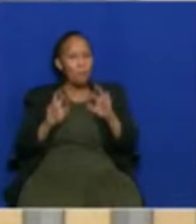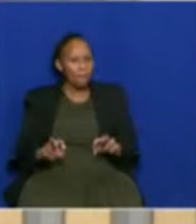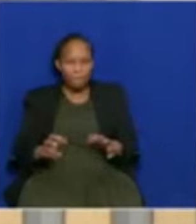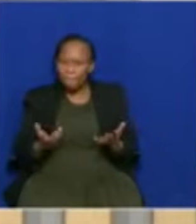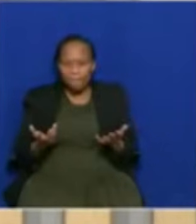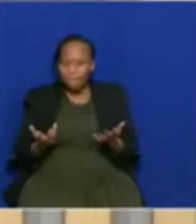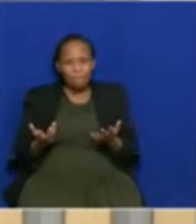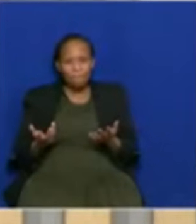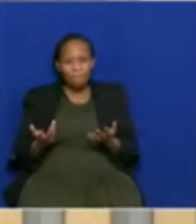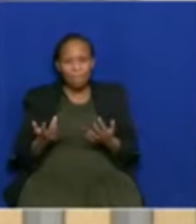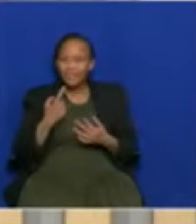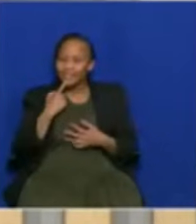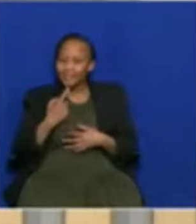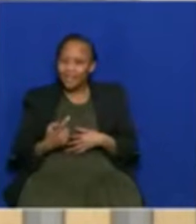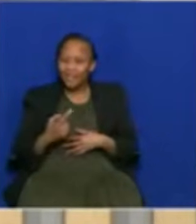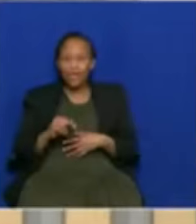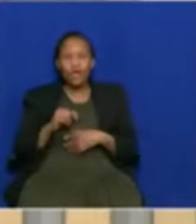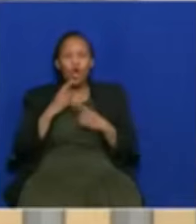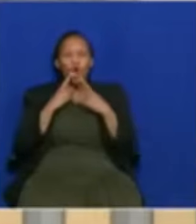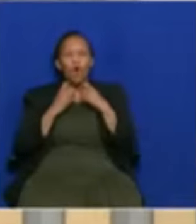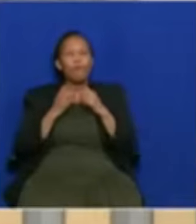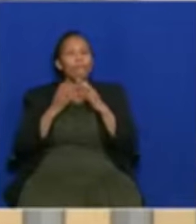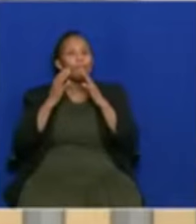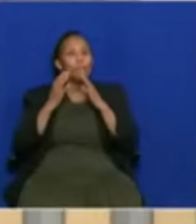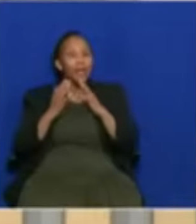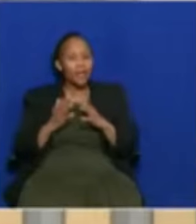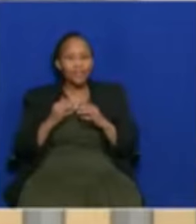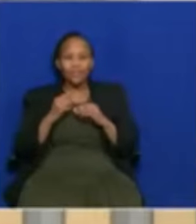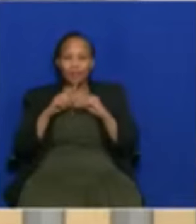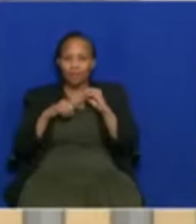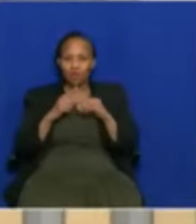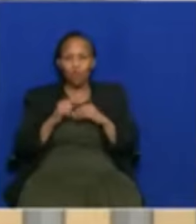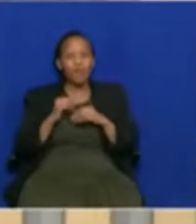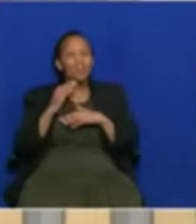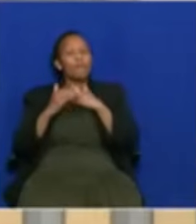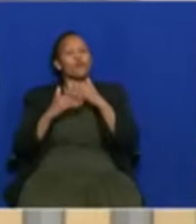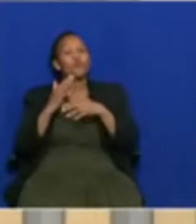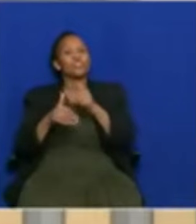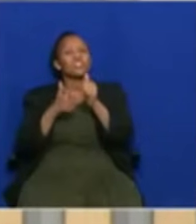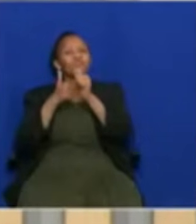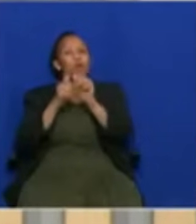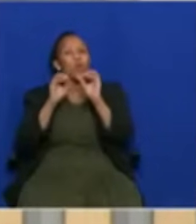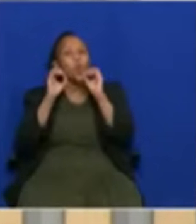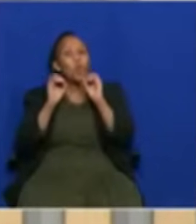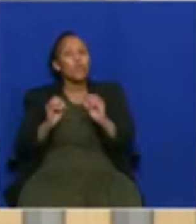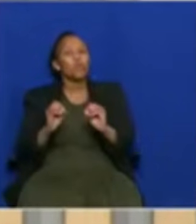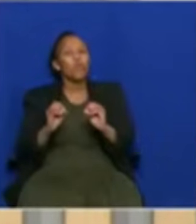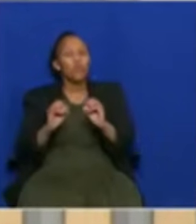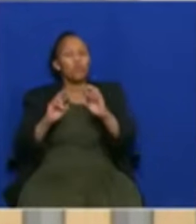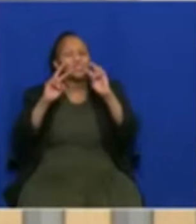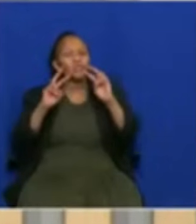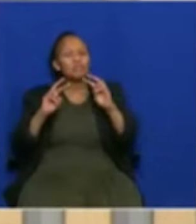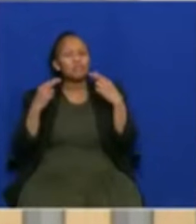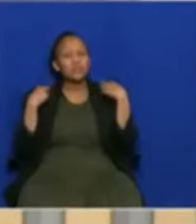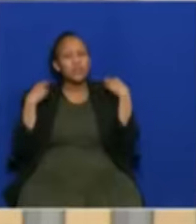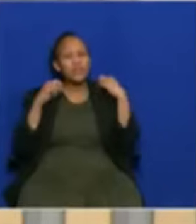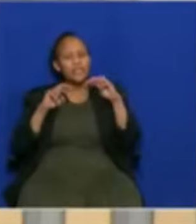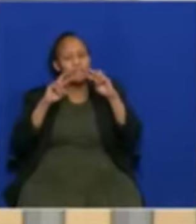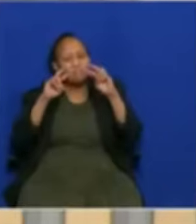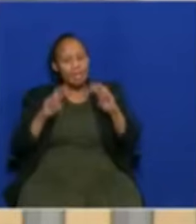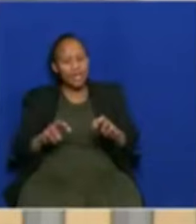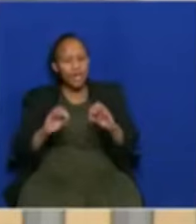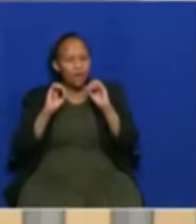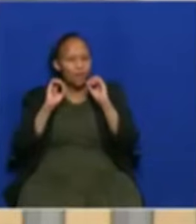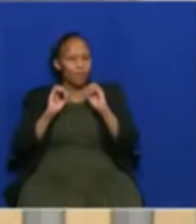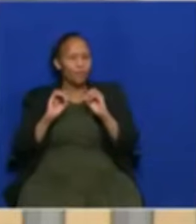complaint is about manipulation of promotional and security vetting processes to unduly benefit a civilian person. And we learn